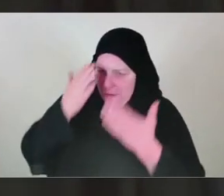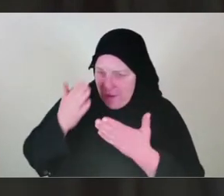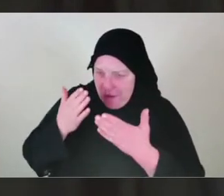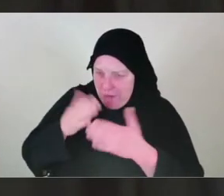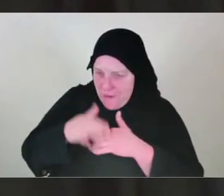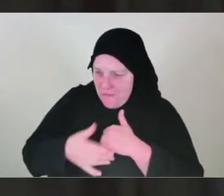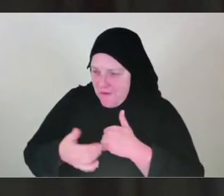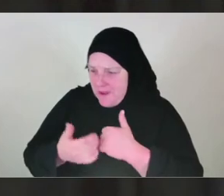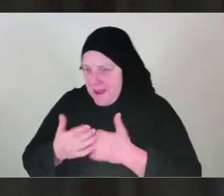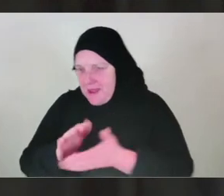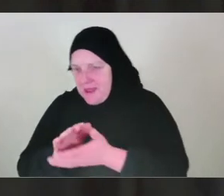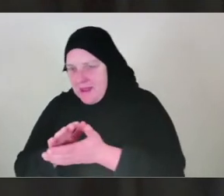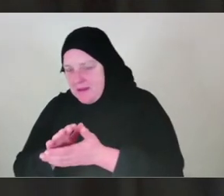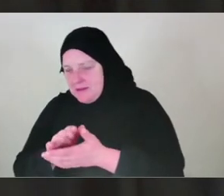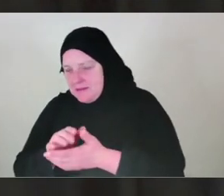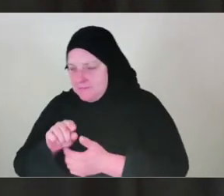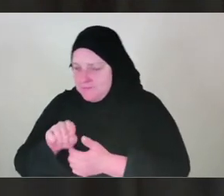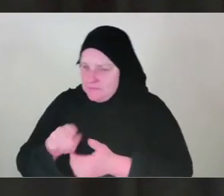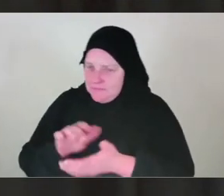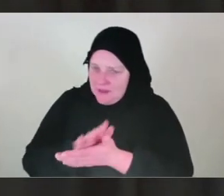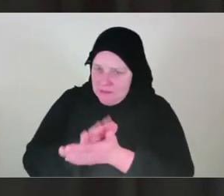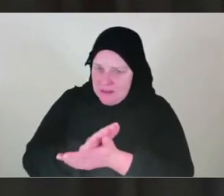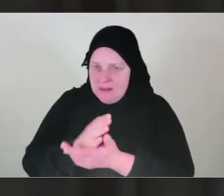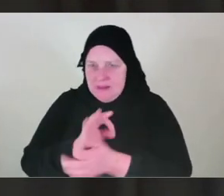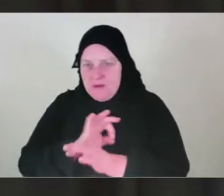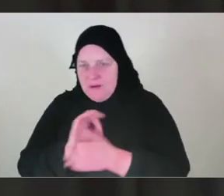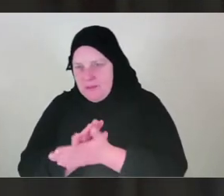him, that he has to ask about it?